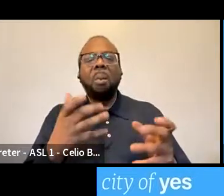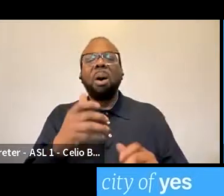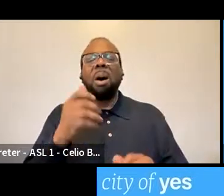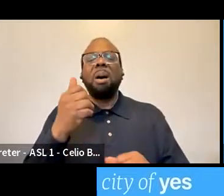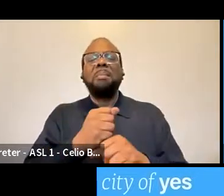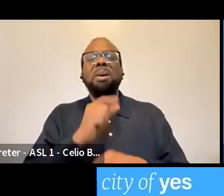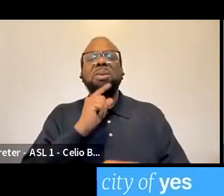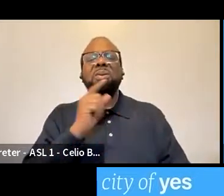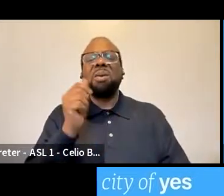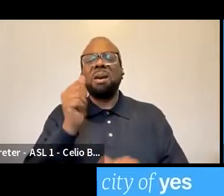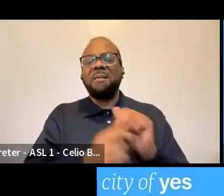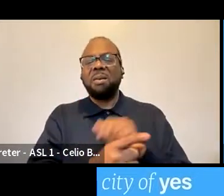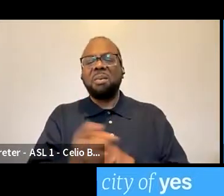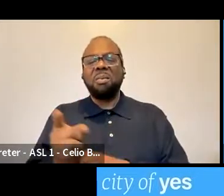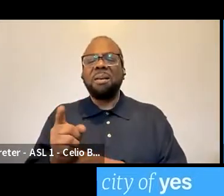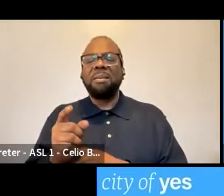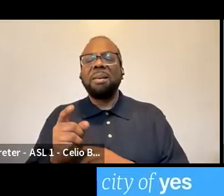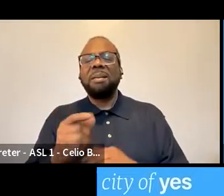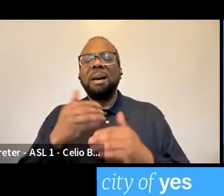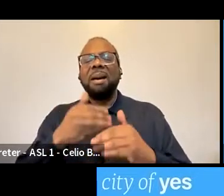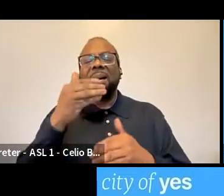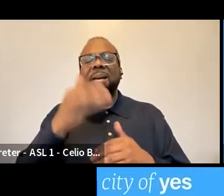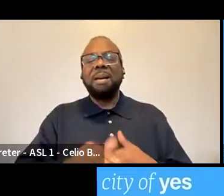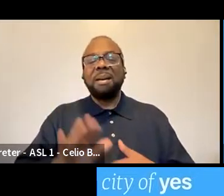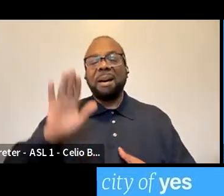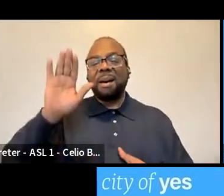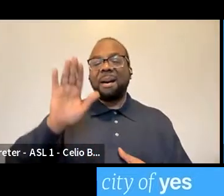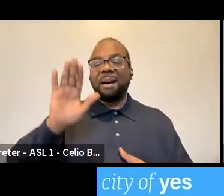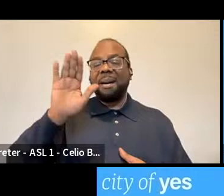next caller, or the next raised hand.